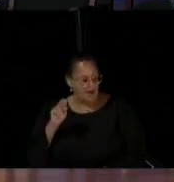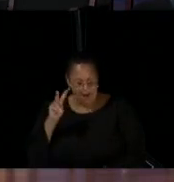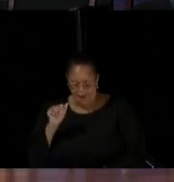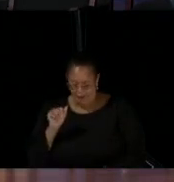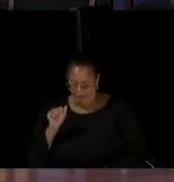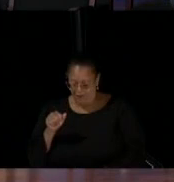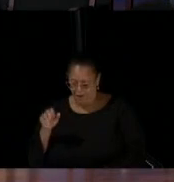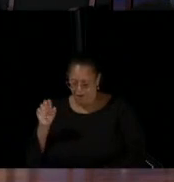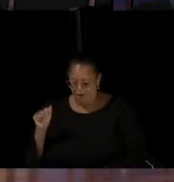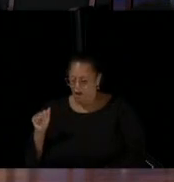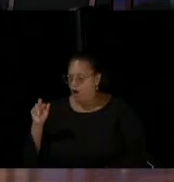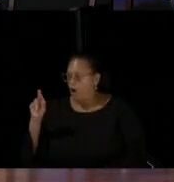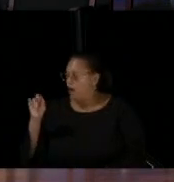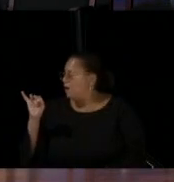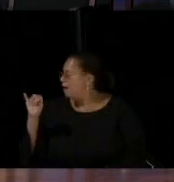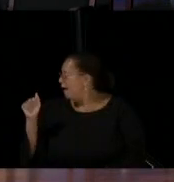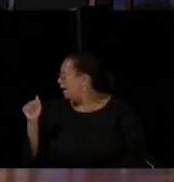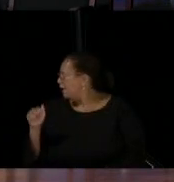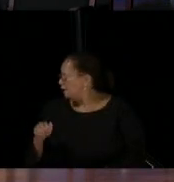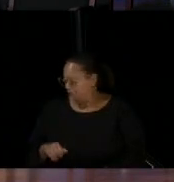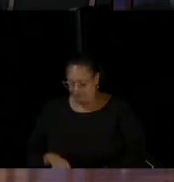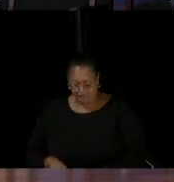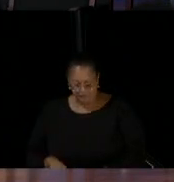Ava Aria.